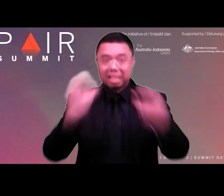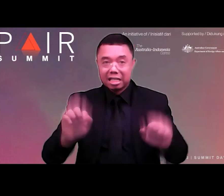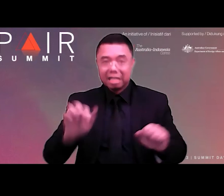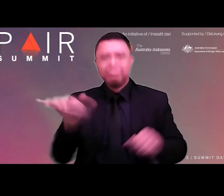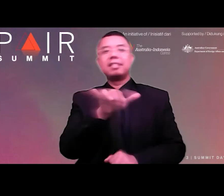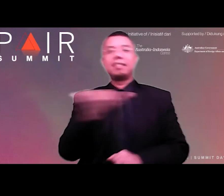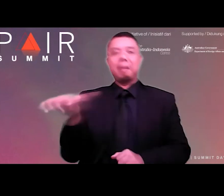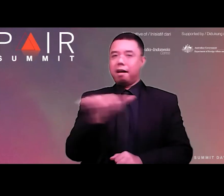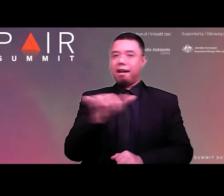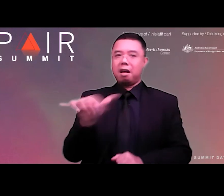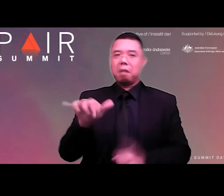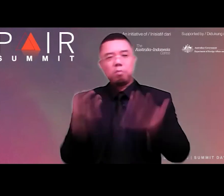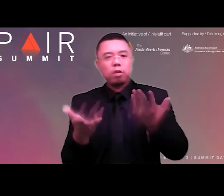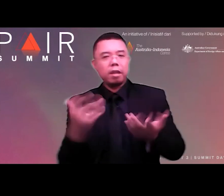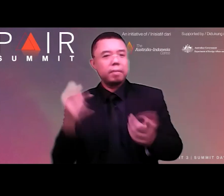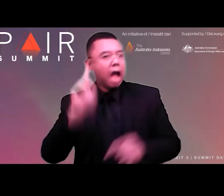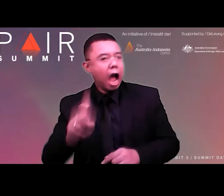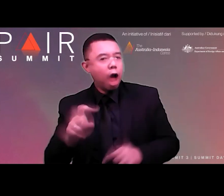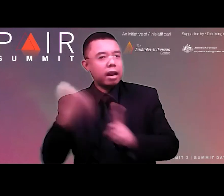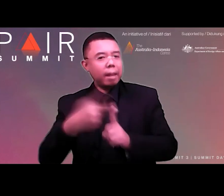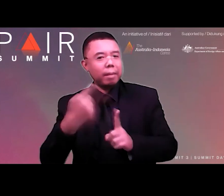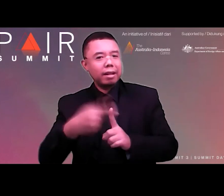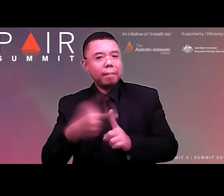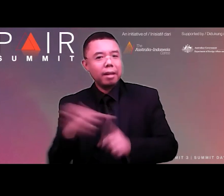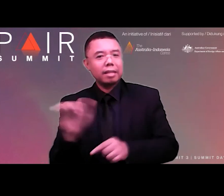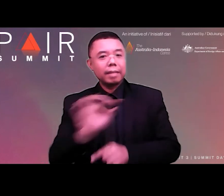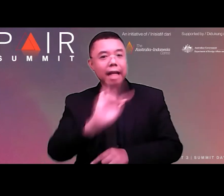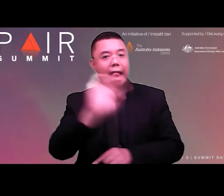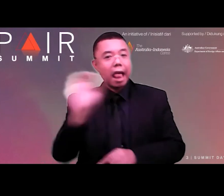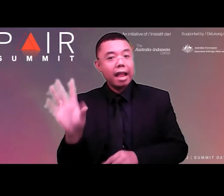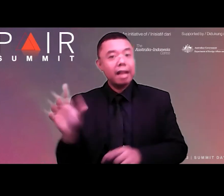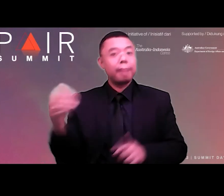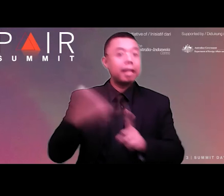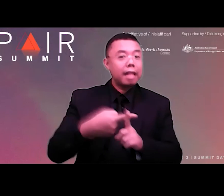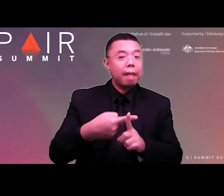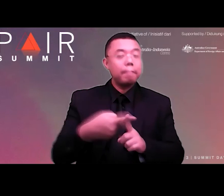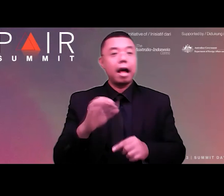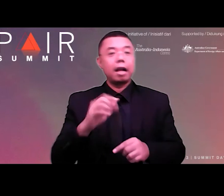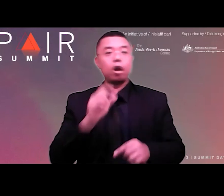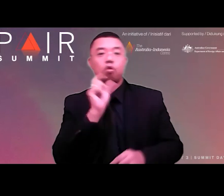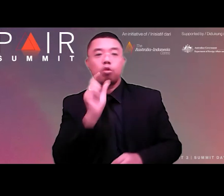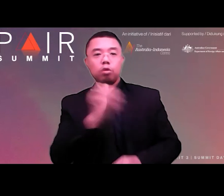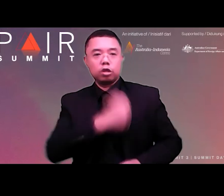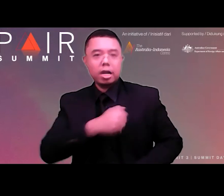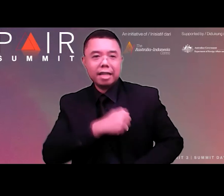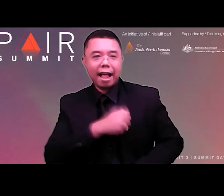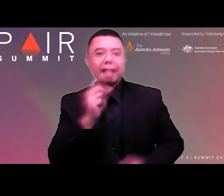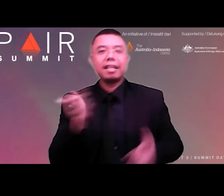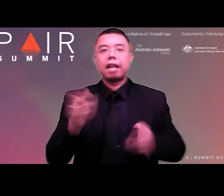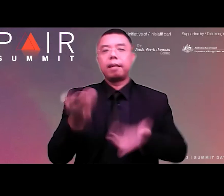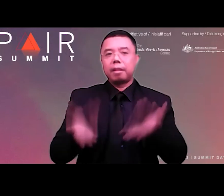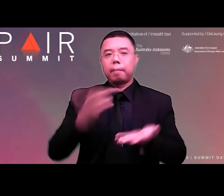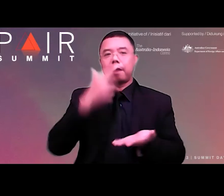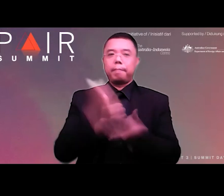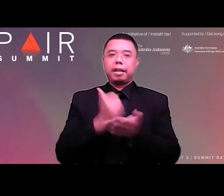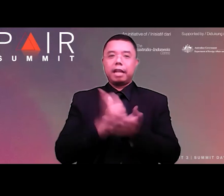and economics and add the social dimension as an important consideration in the thinking. So what I'd like to